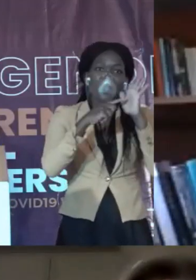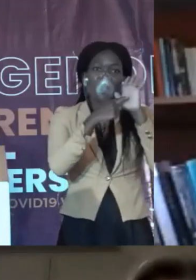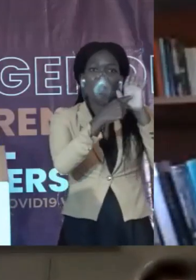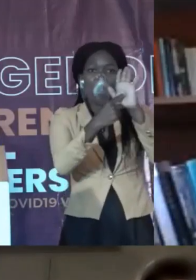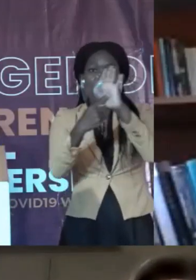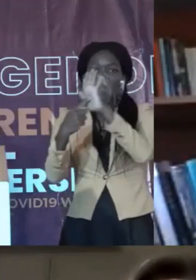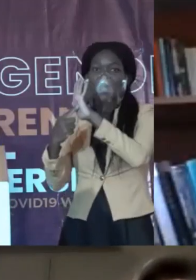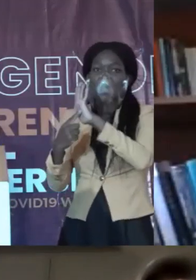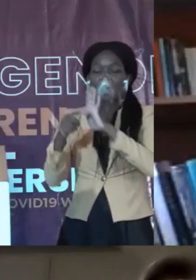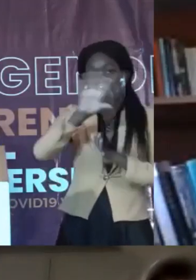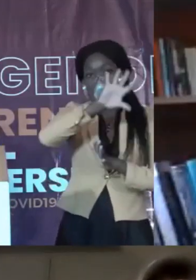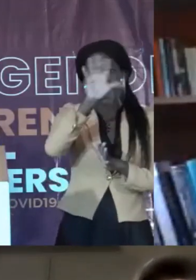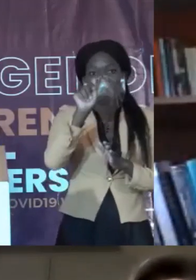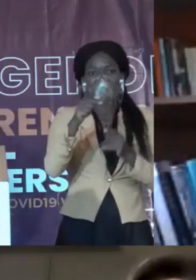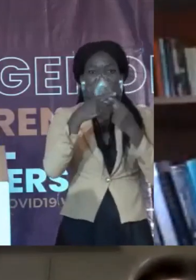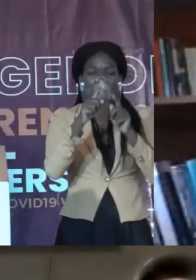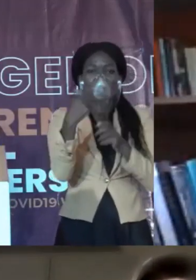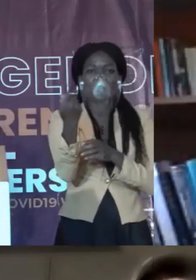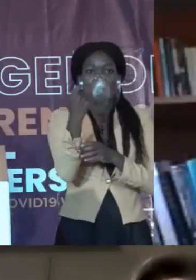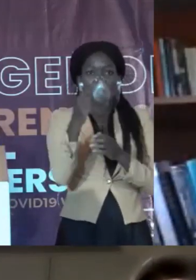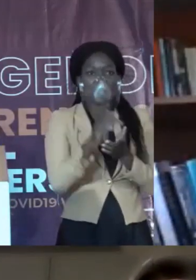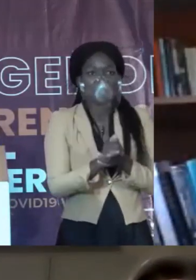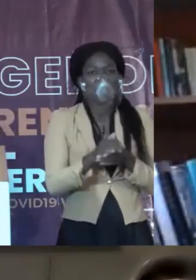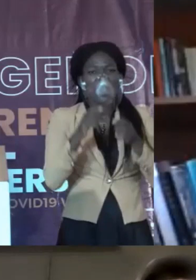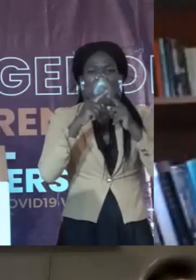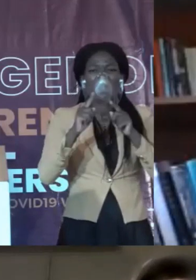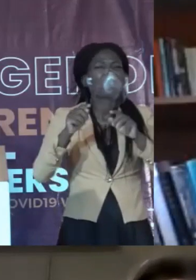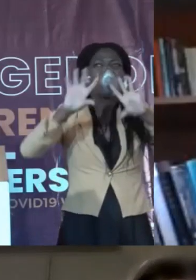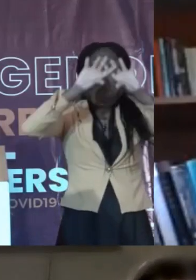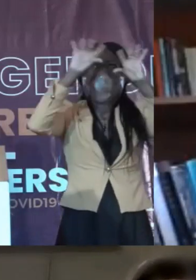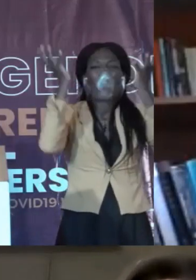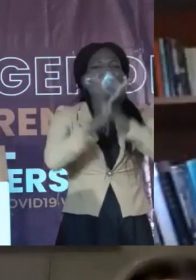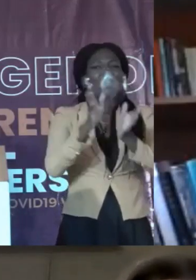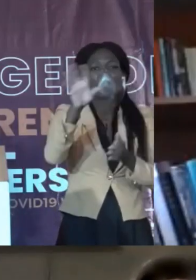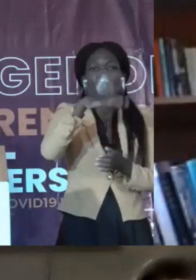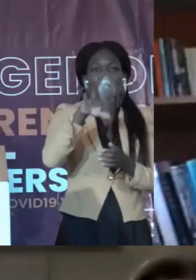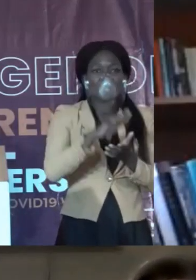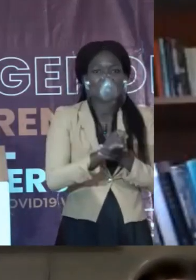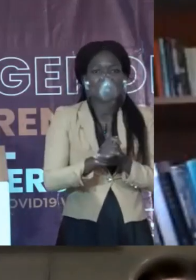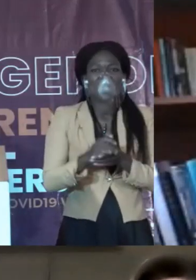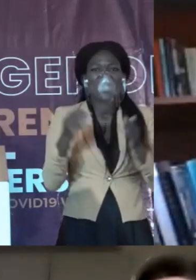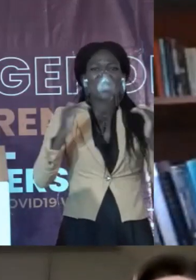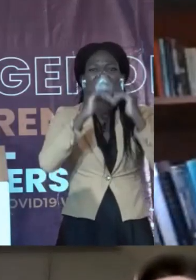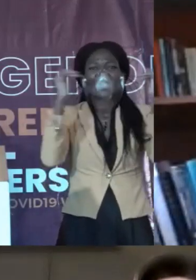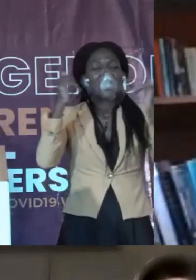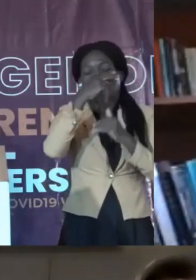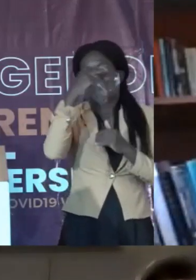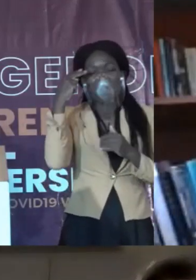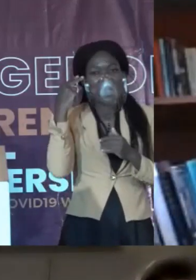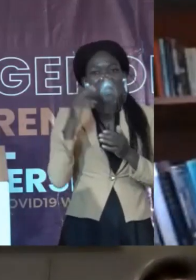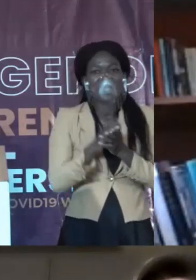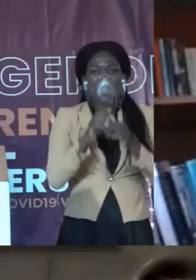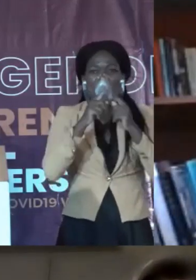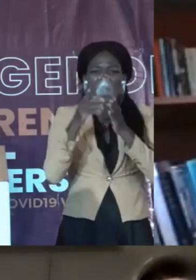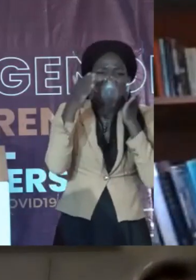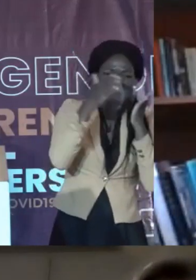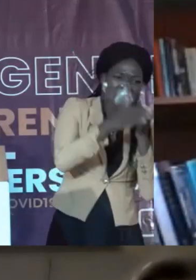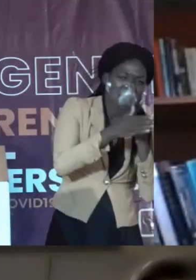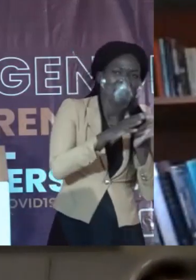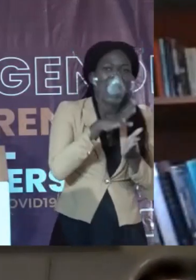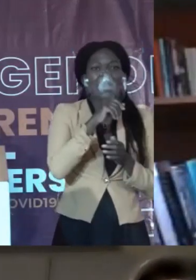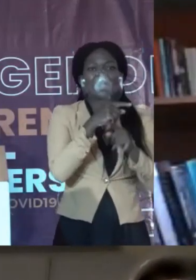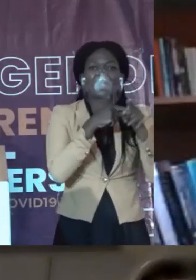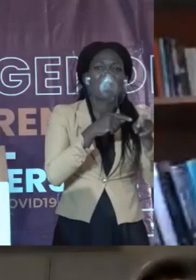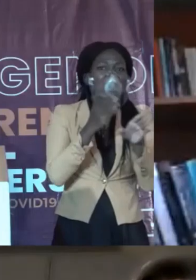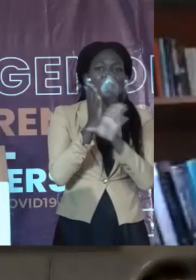across Africa, in Malawi, but even more globally, is gender blind, it's patriarchal, and it's indifferent to human rights, including women's